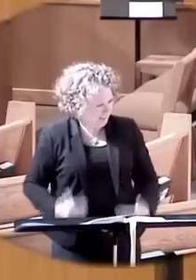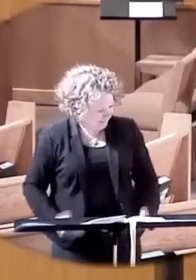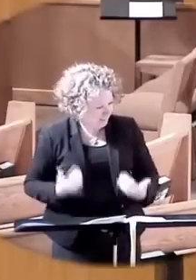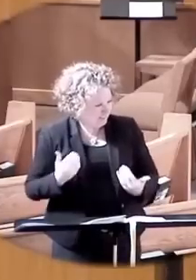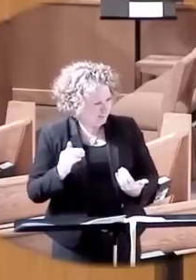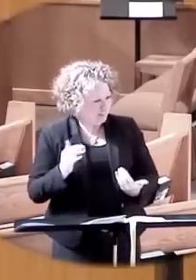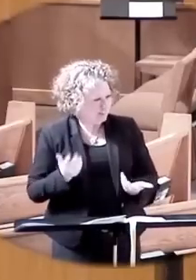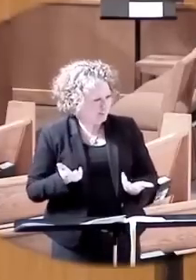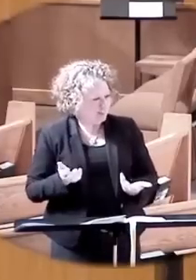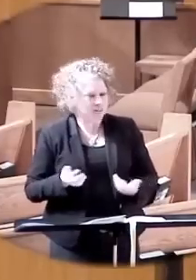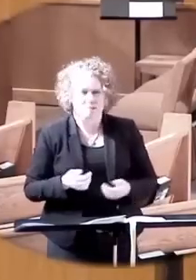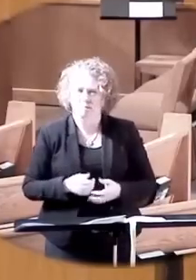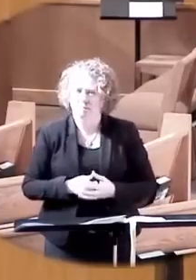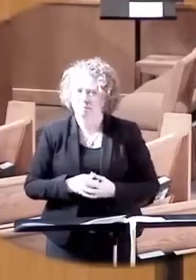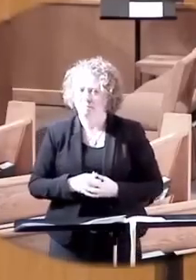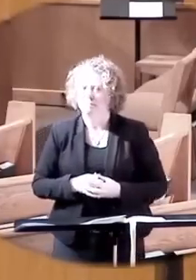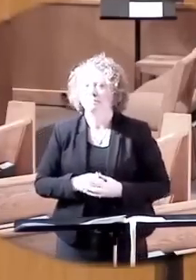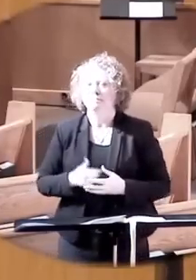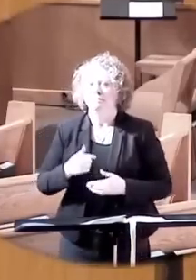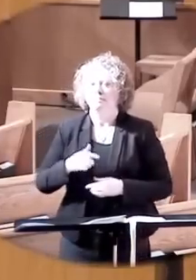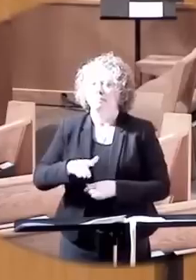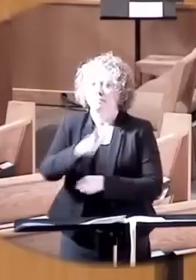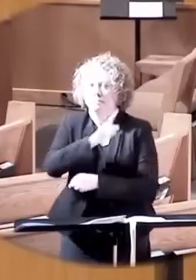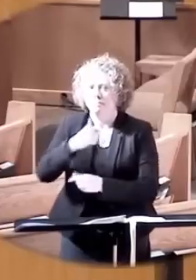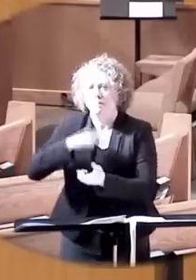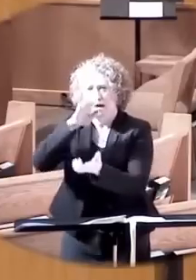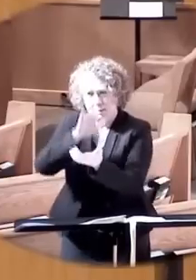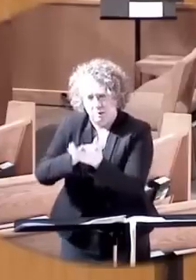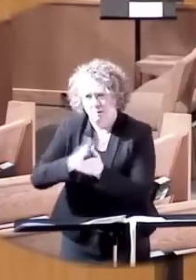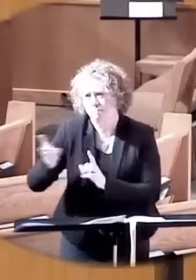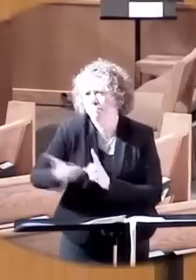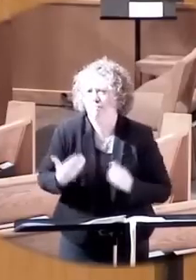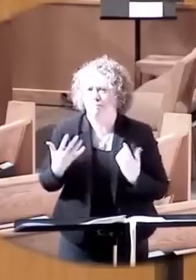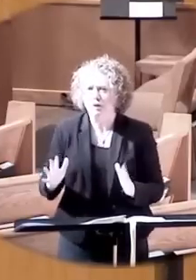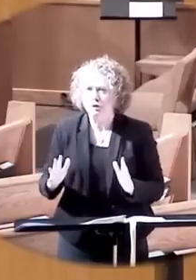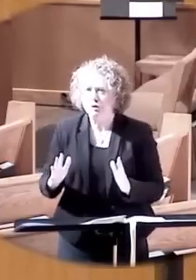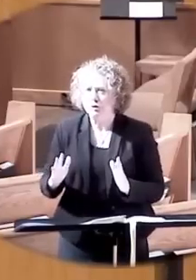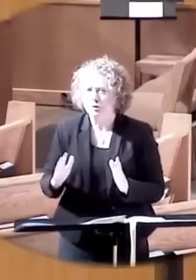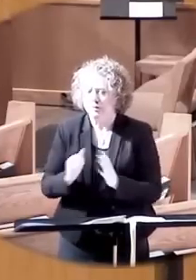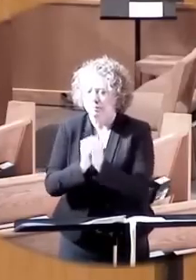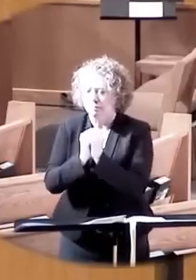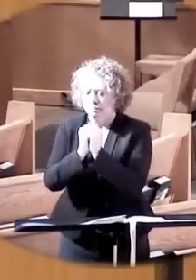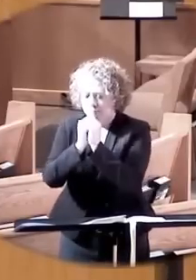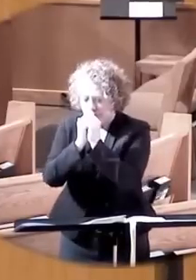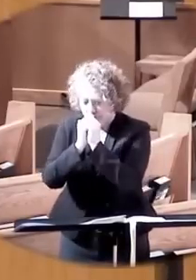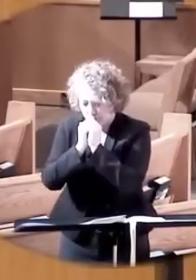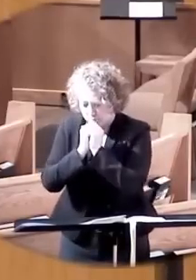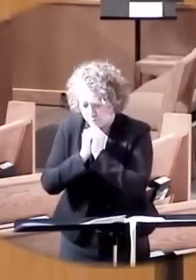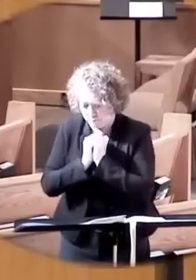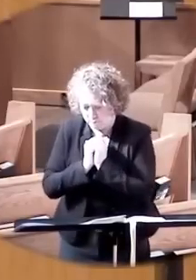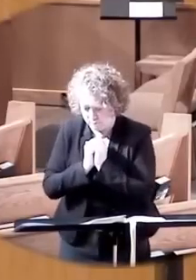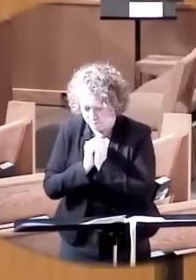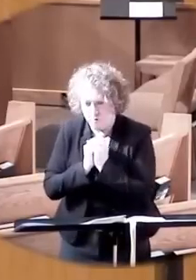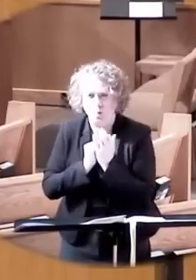said, "I do believe, Lord." And he worshiped him.